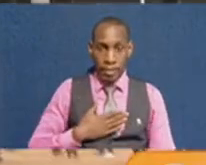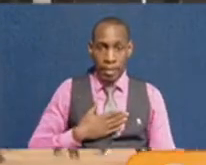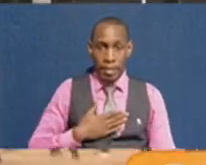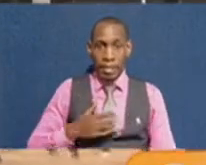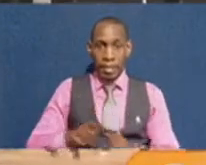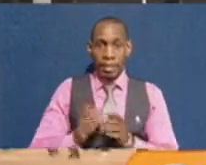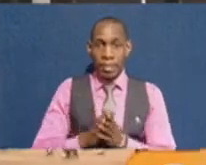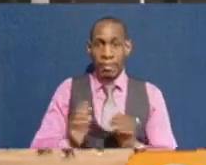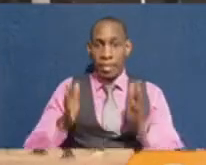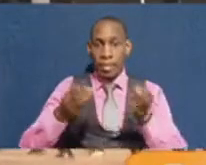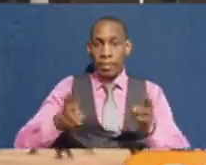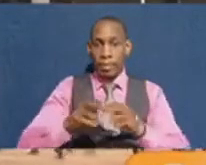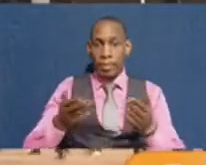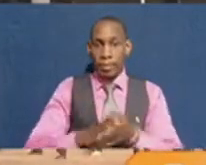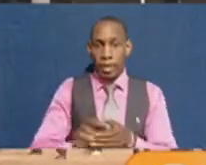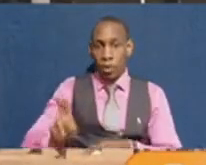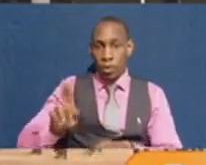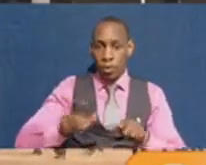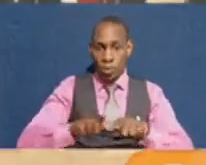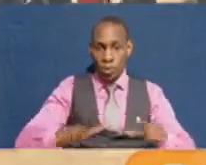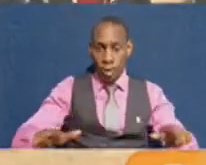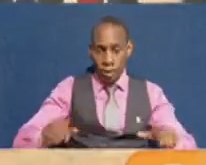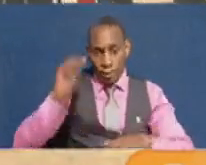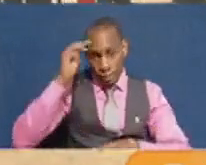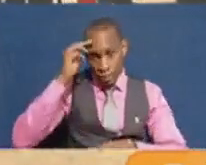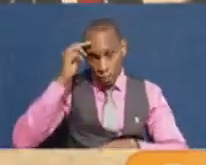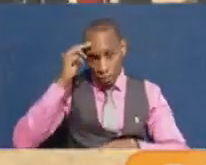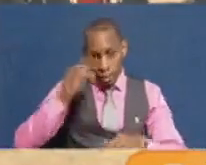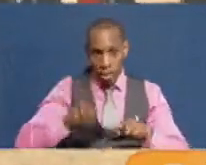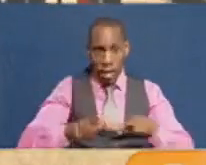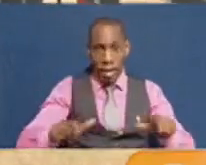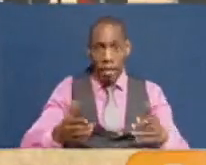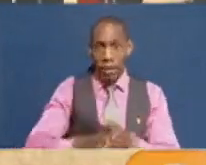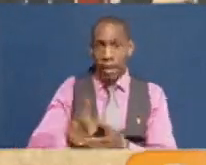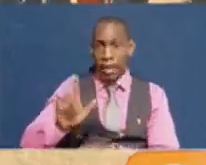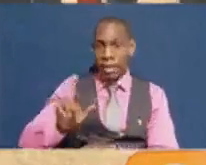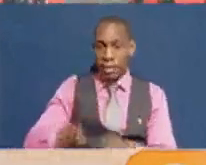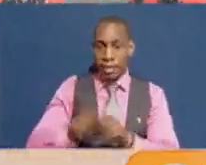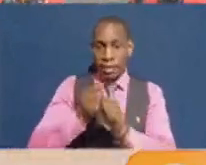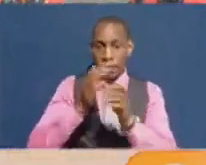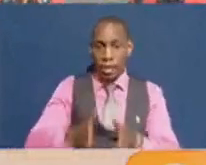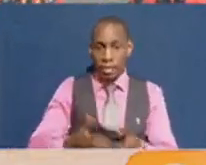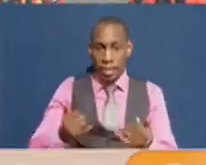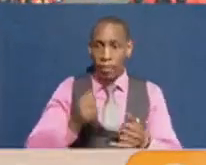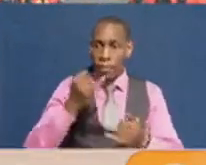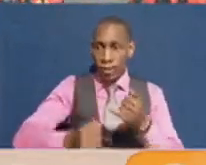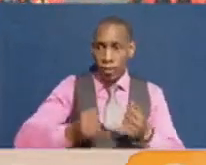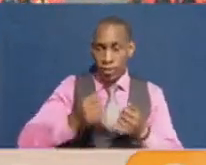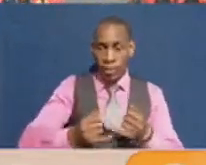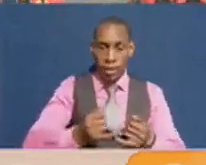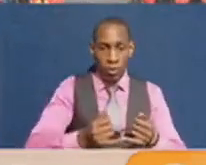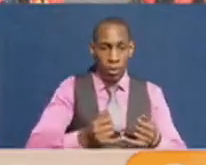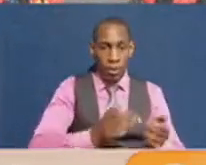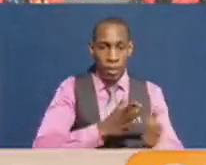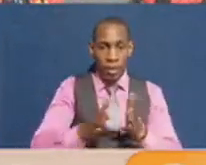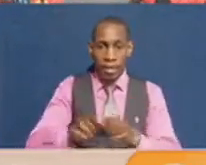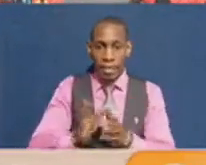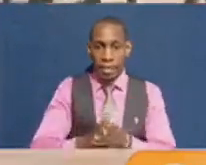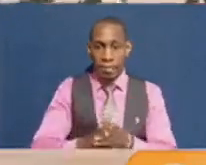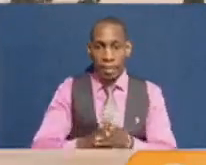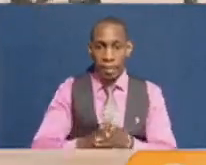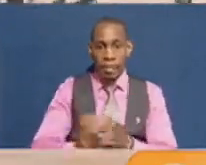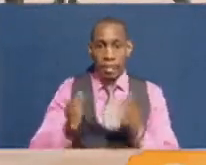main event is set to take place at Uhuru Gardens Memorial Park in Langata, where workers are putting the finishing touches to ensure the event's